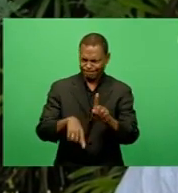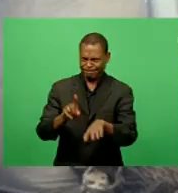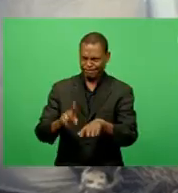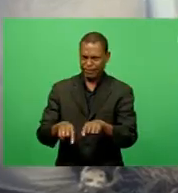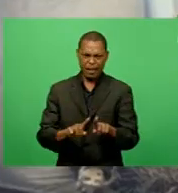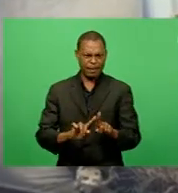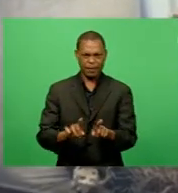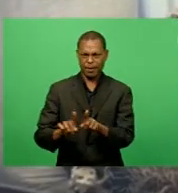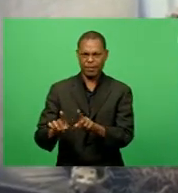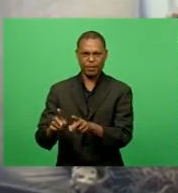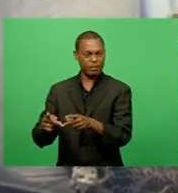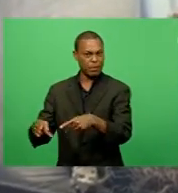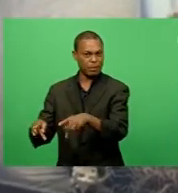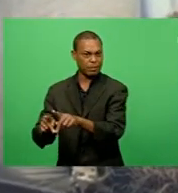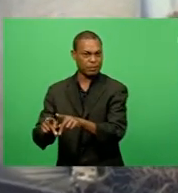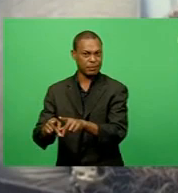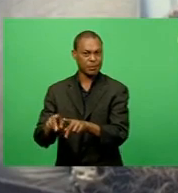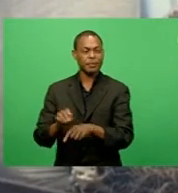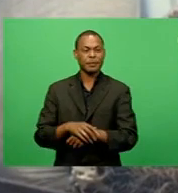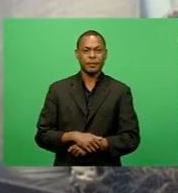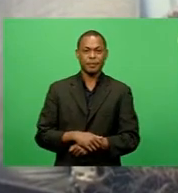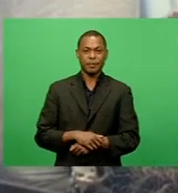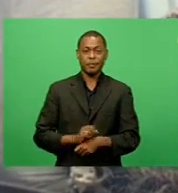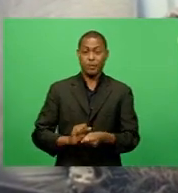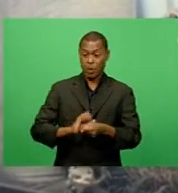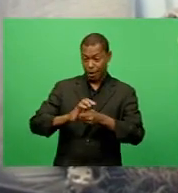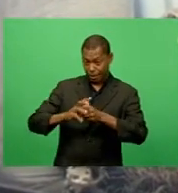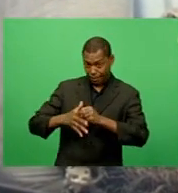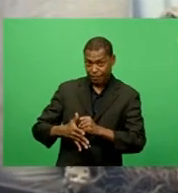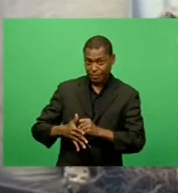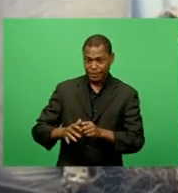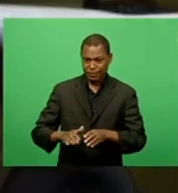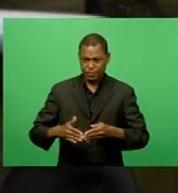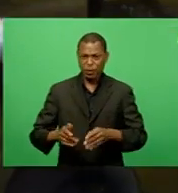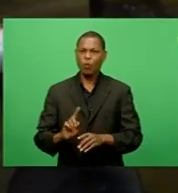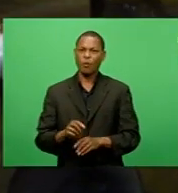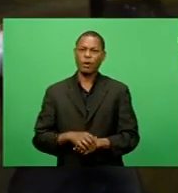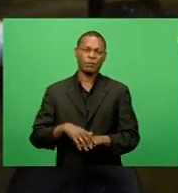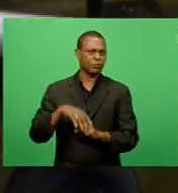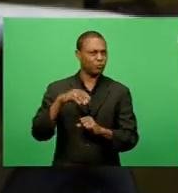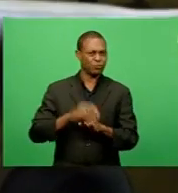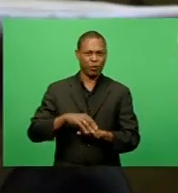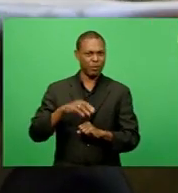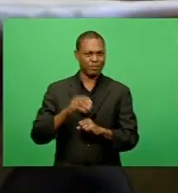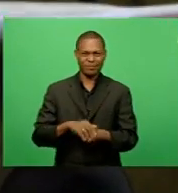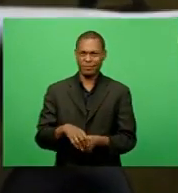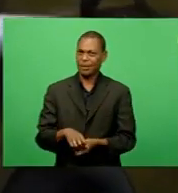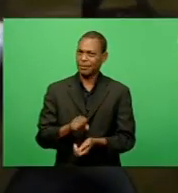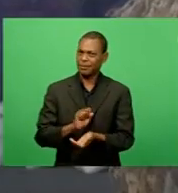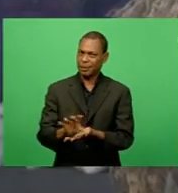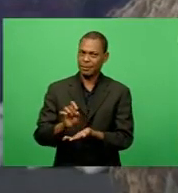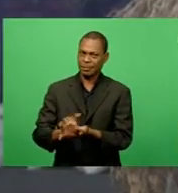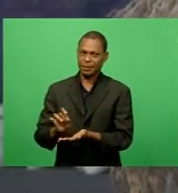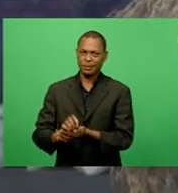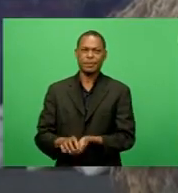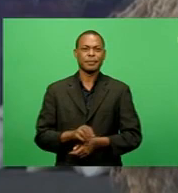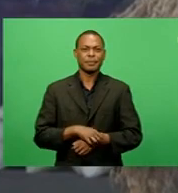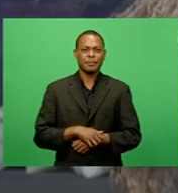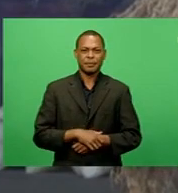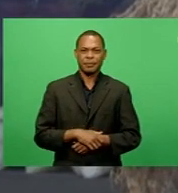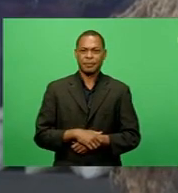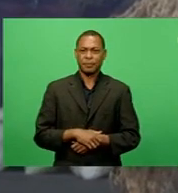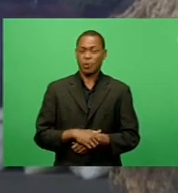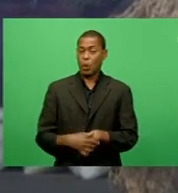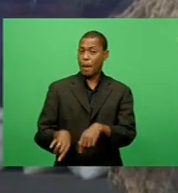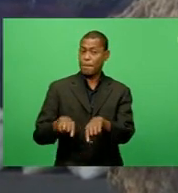provinces. Meanwhile, despite the global pandemic, kava export remains a top commodity, earning $32.5 million in exports, most of